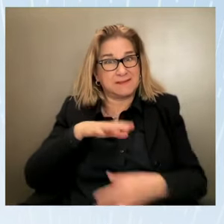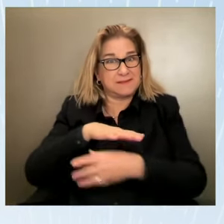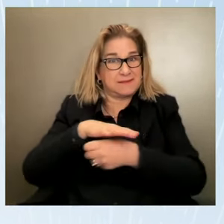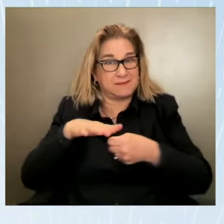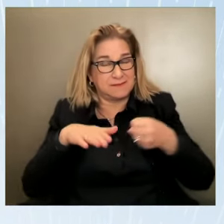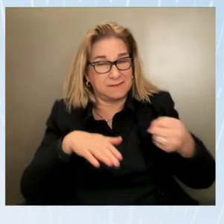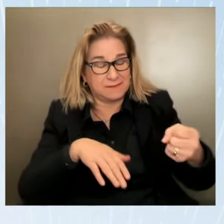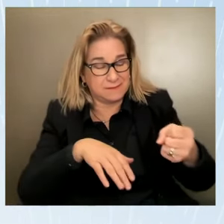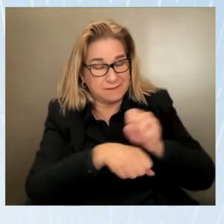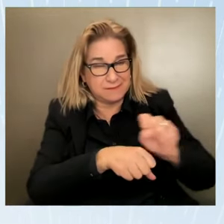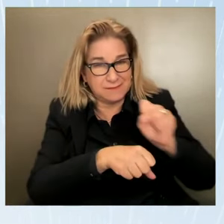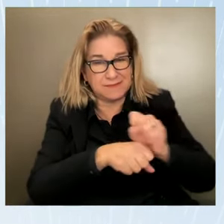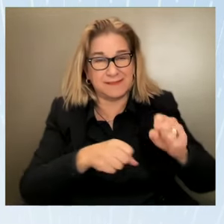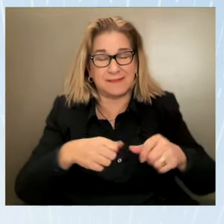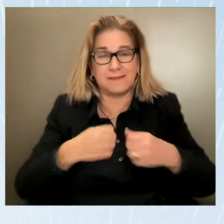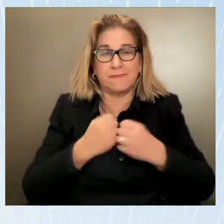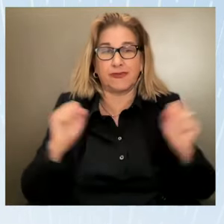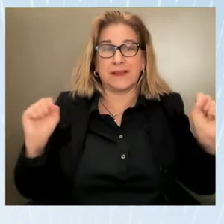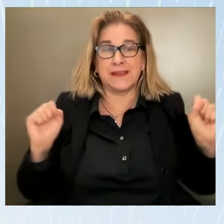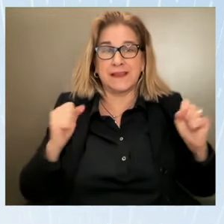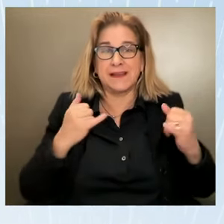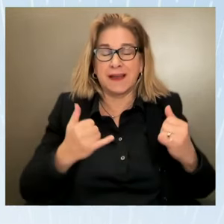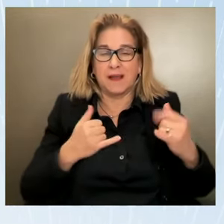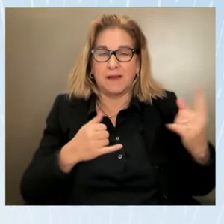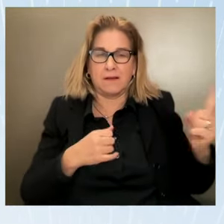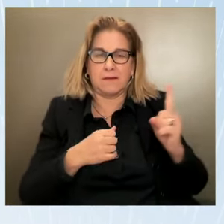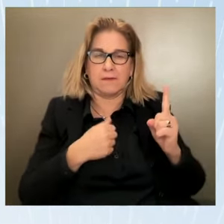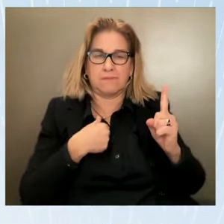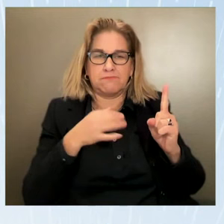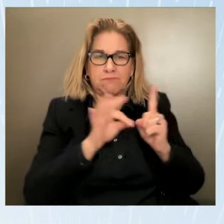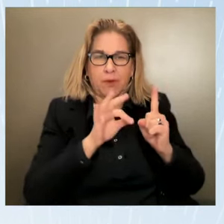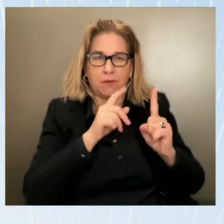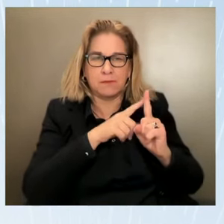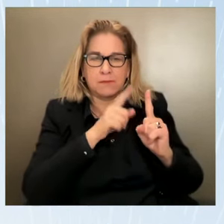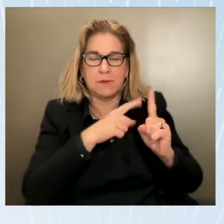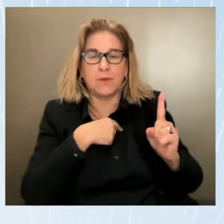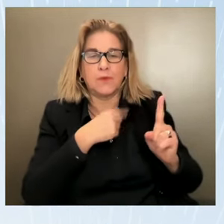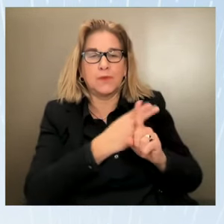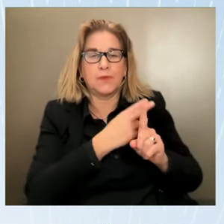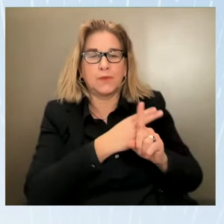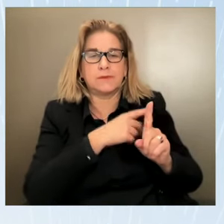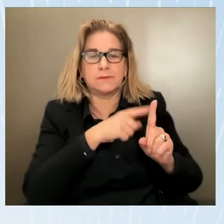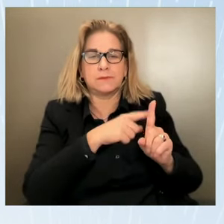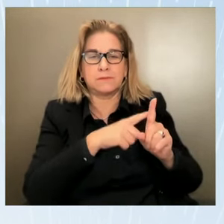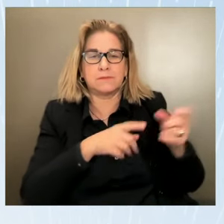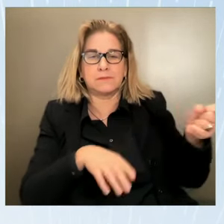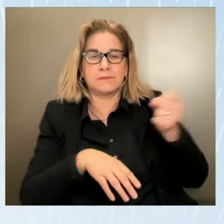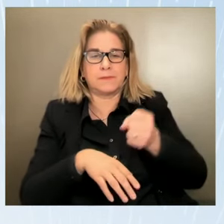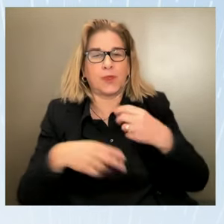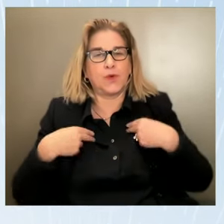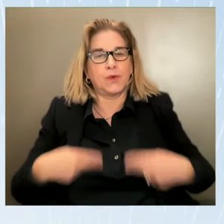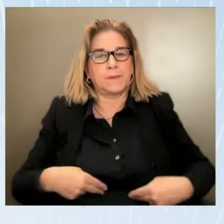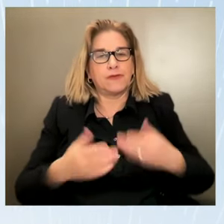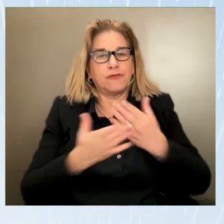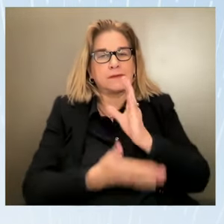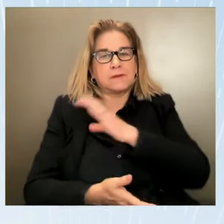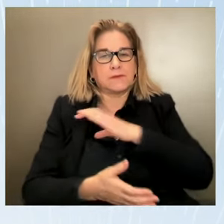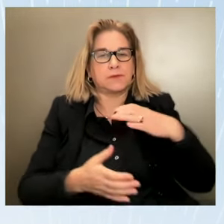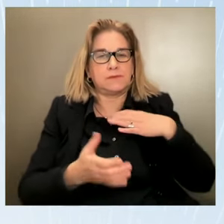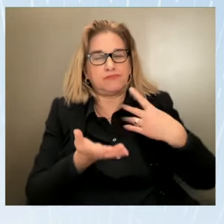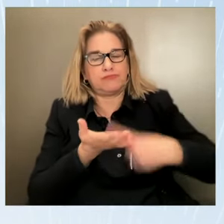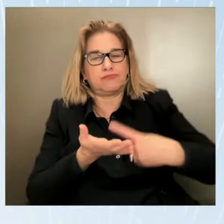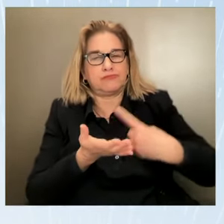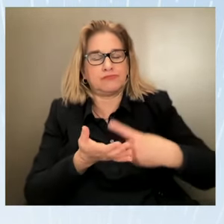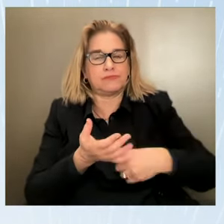a member of the Human Rights Council to further advance our anti-trafficking priorities. Specifically, we will encourage the